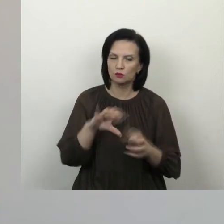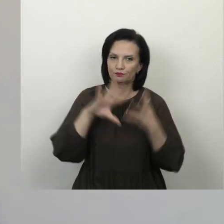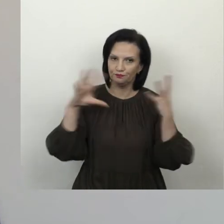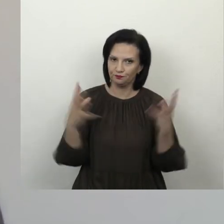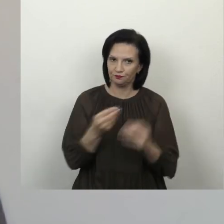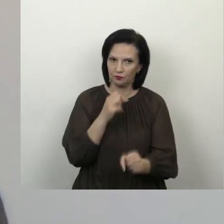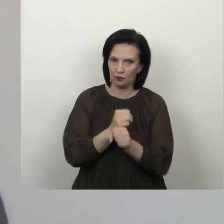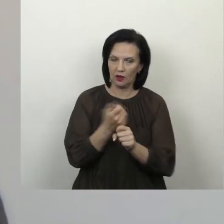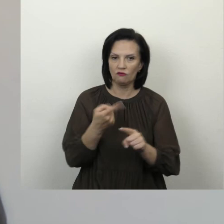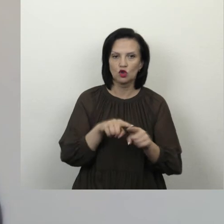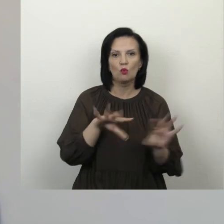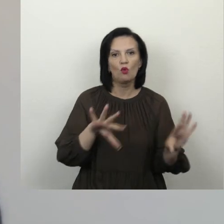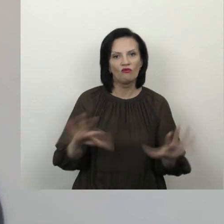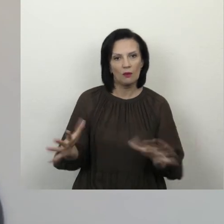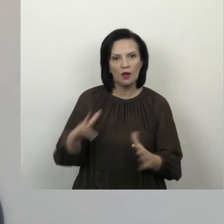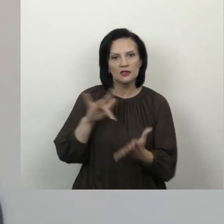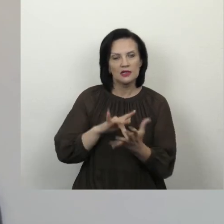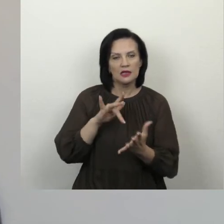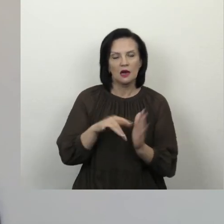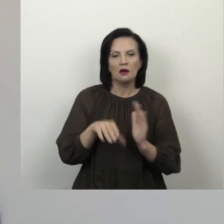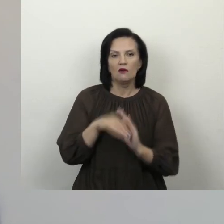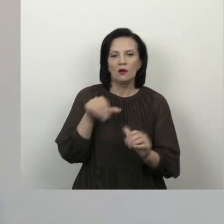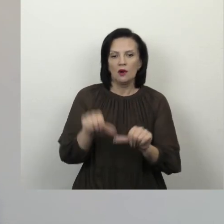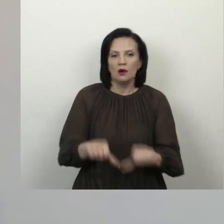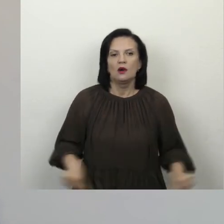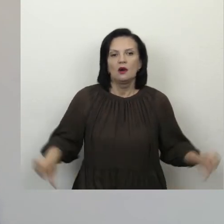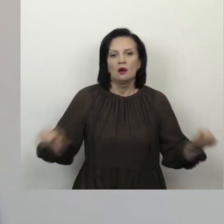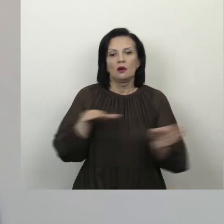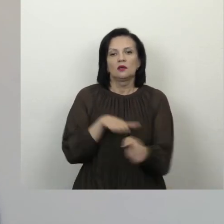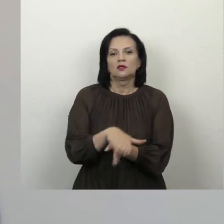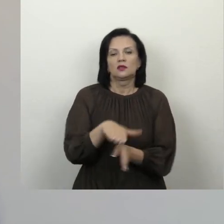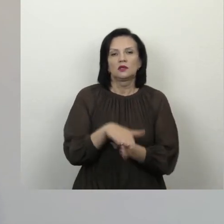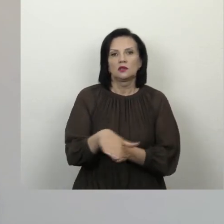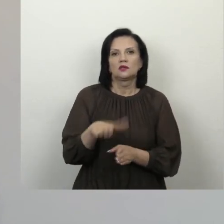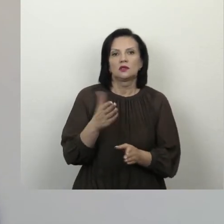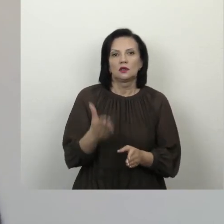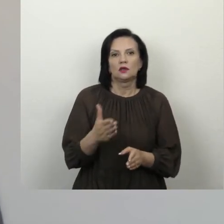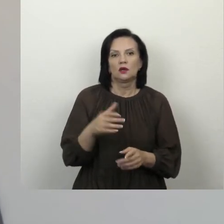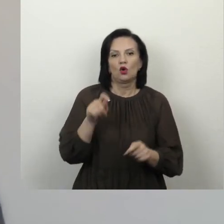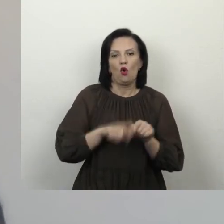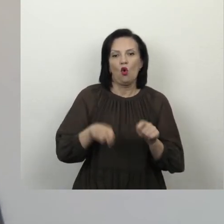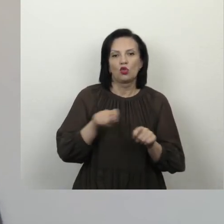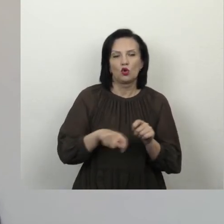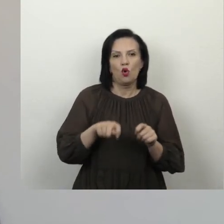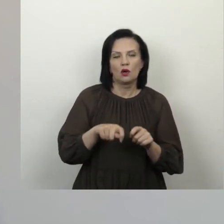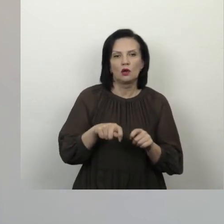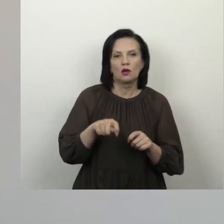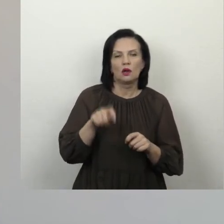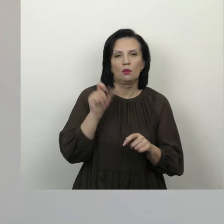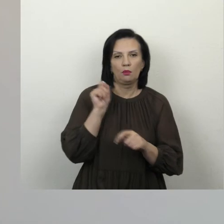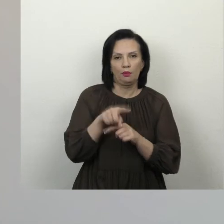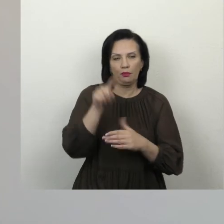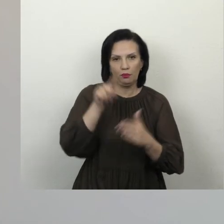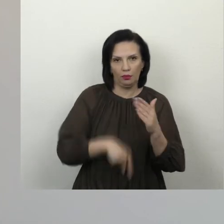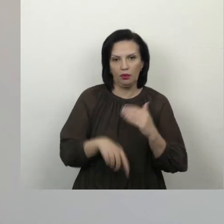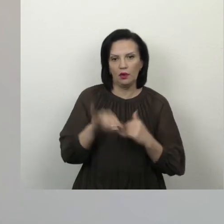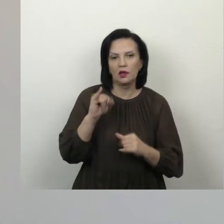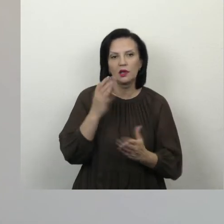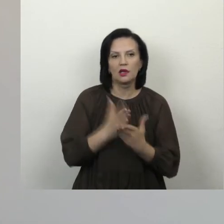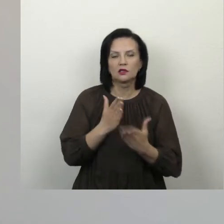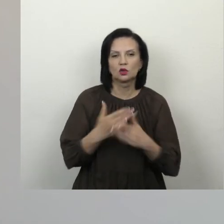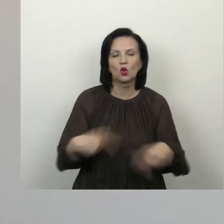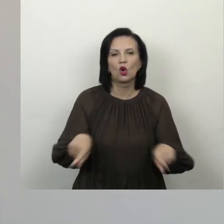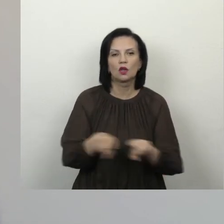consultation services. And then one can come to the conclusion that in that case, the CEC carries out the supervisory